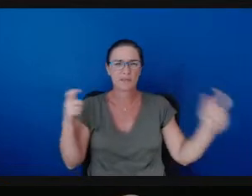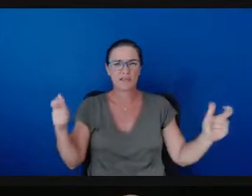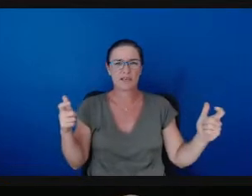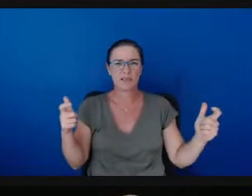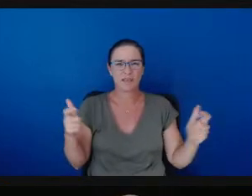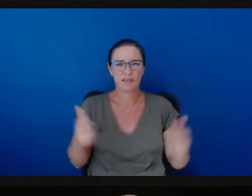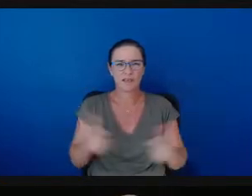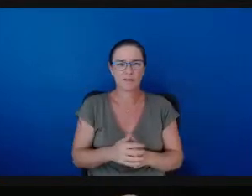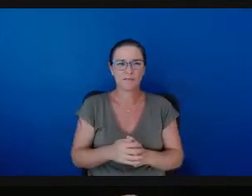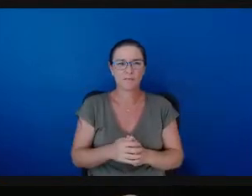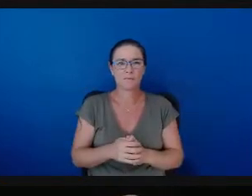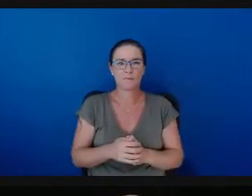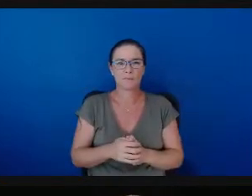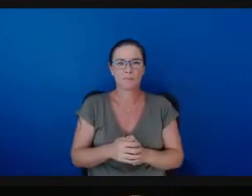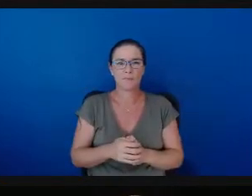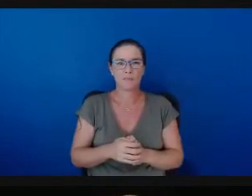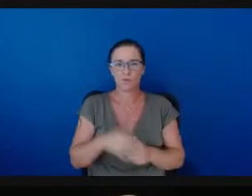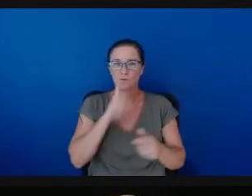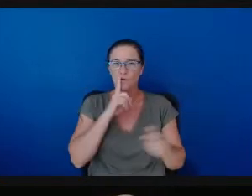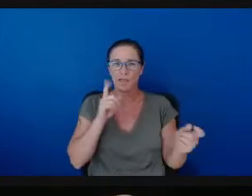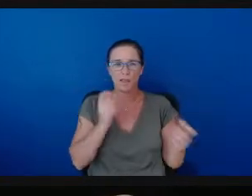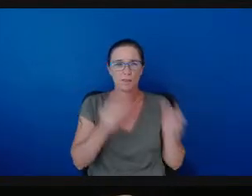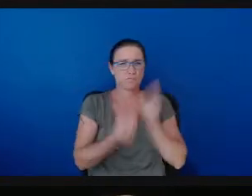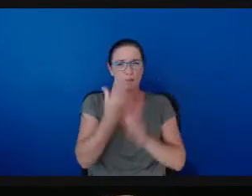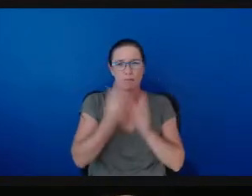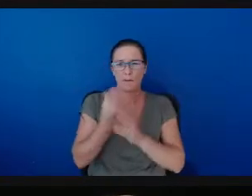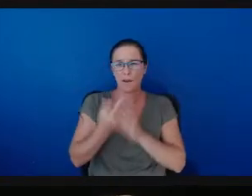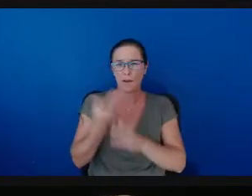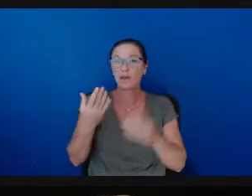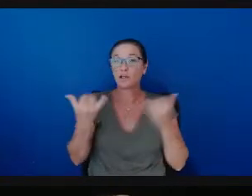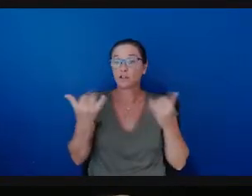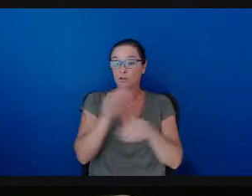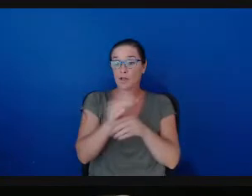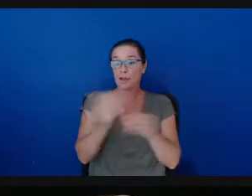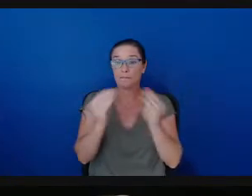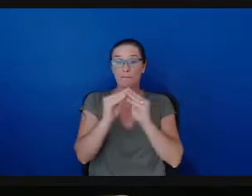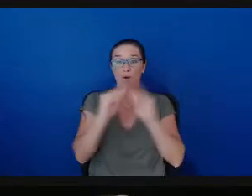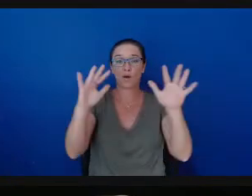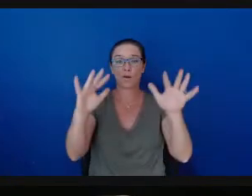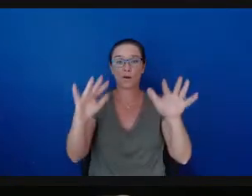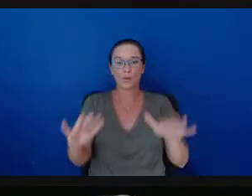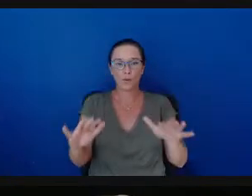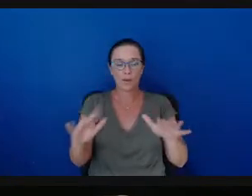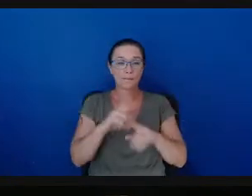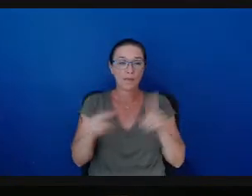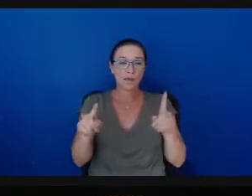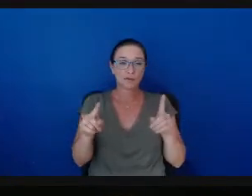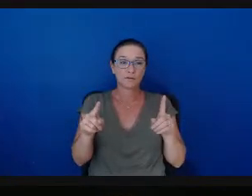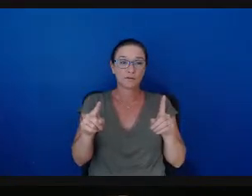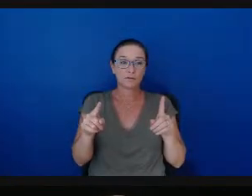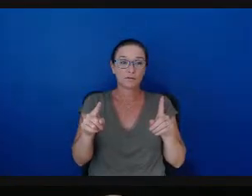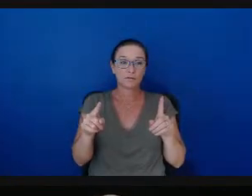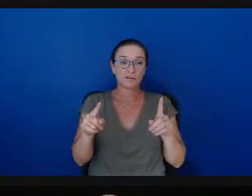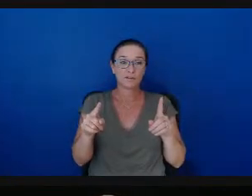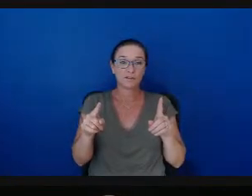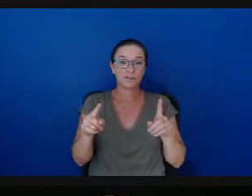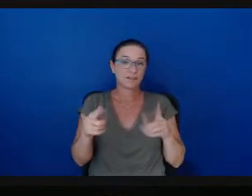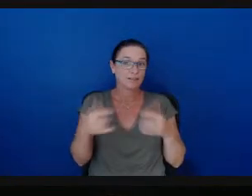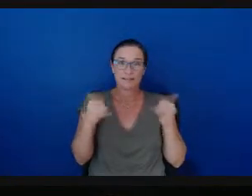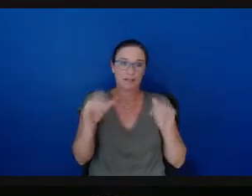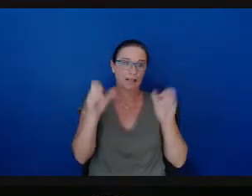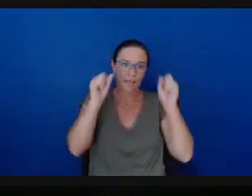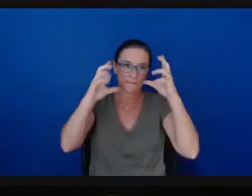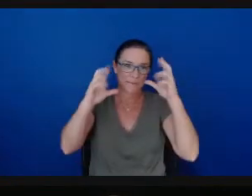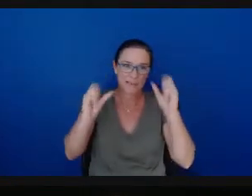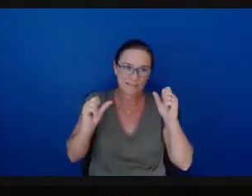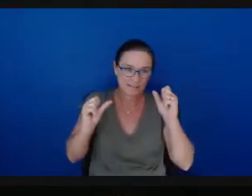Changes really everywhere last night. So tonight it's a little bit more subdued, but that doesn't make it any less amazing. It's still